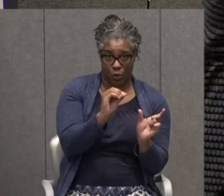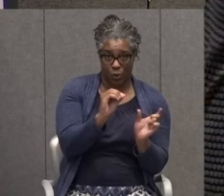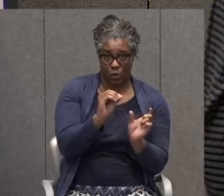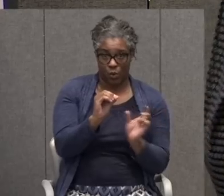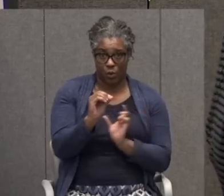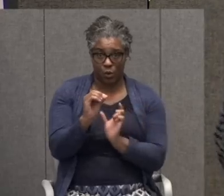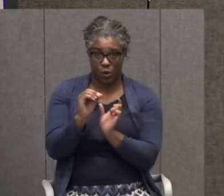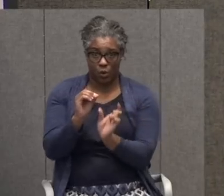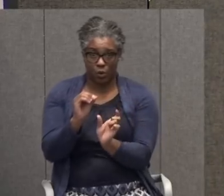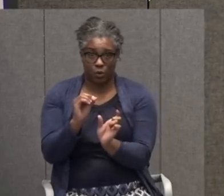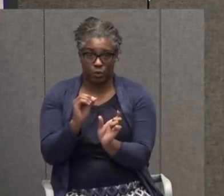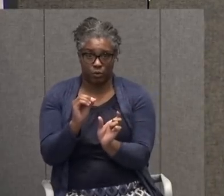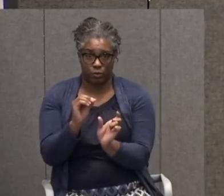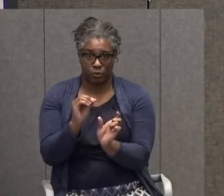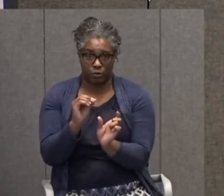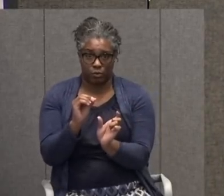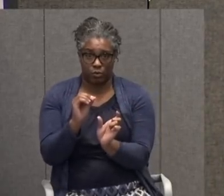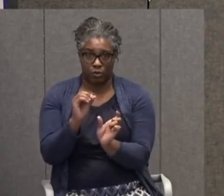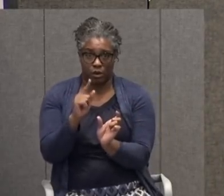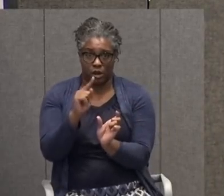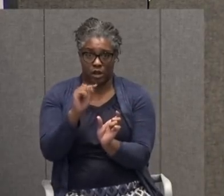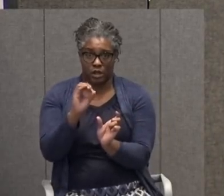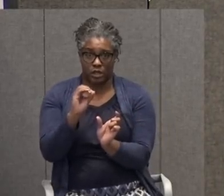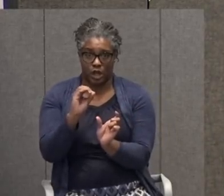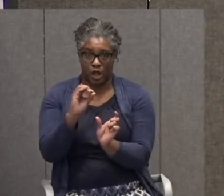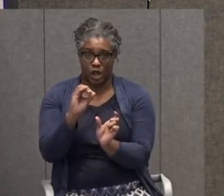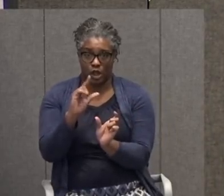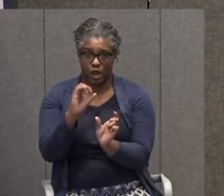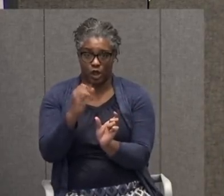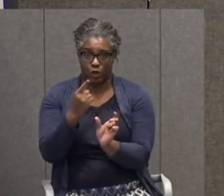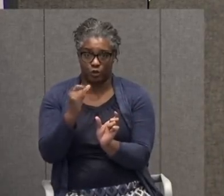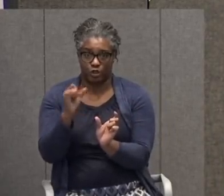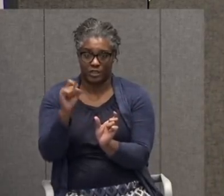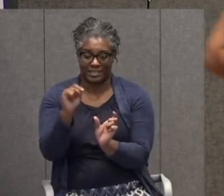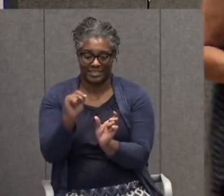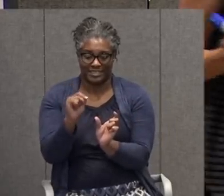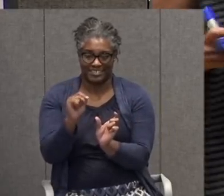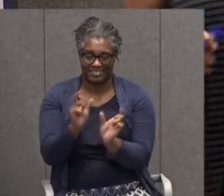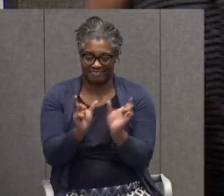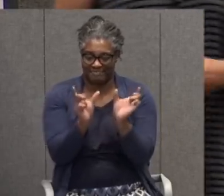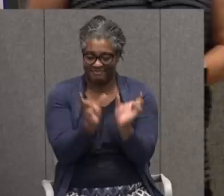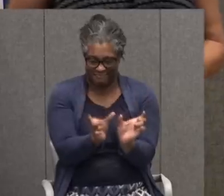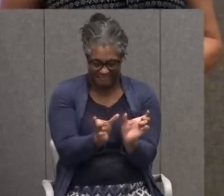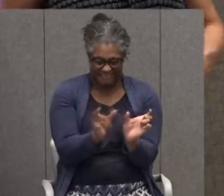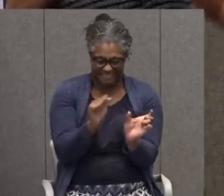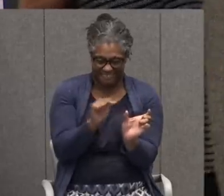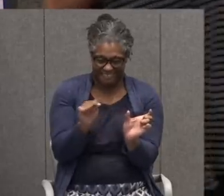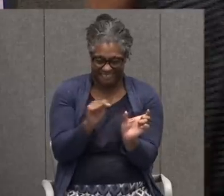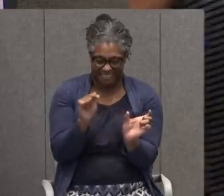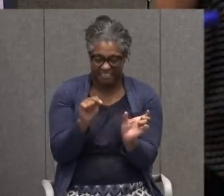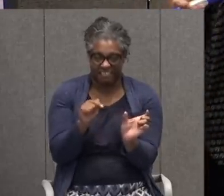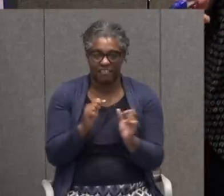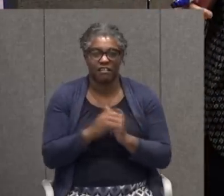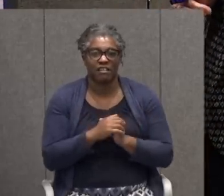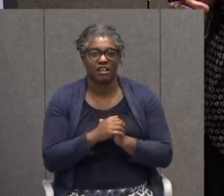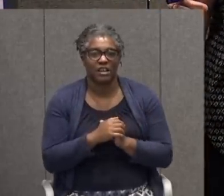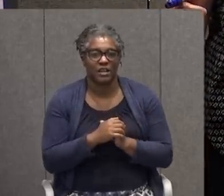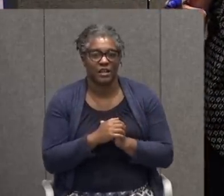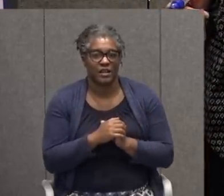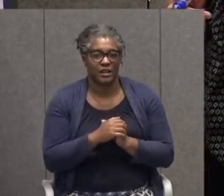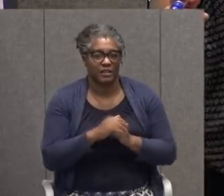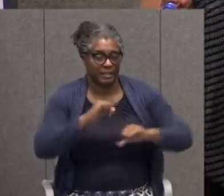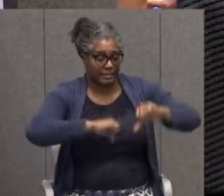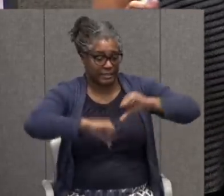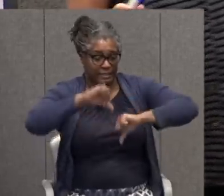kinds of fossils. I love that. I might highlight that if I had a highlighter. All right, so that's three